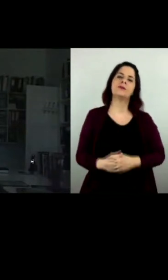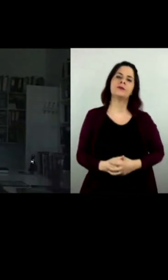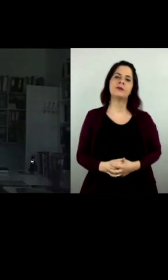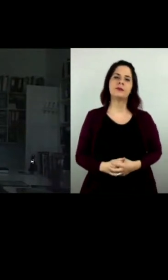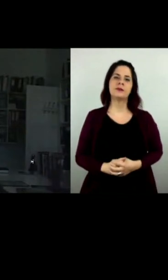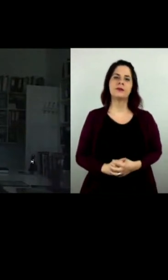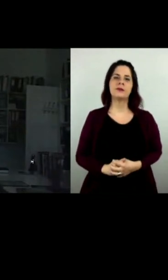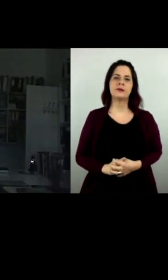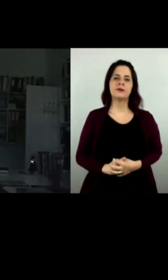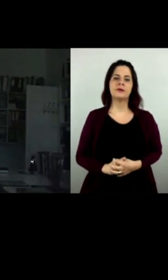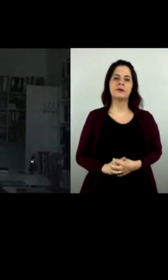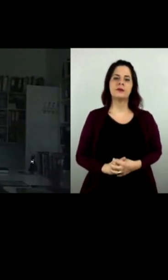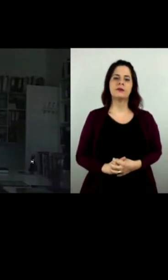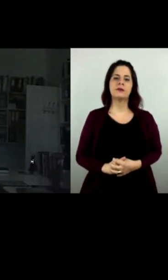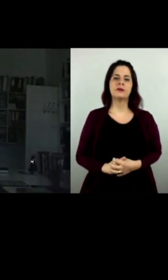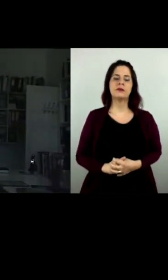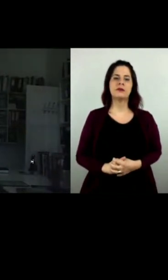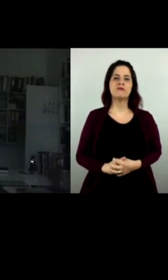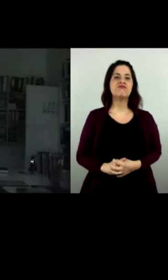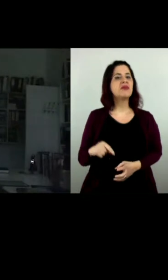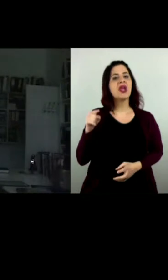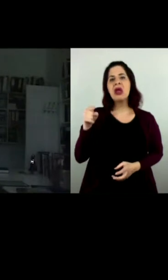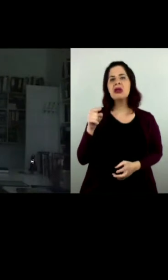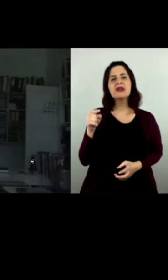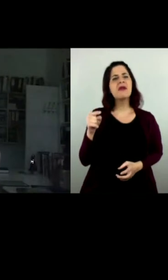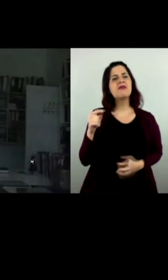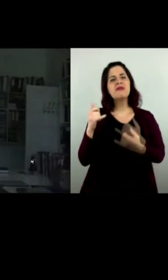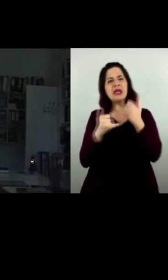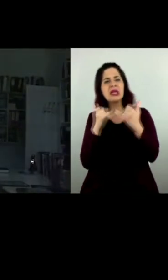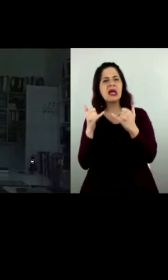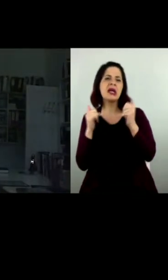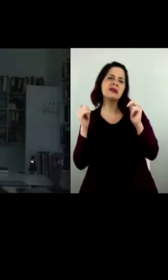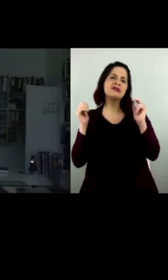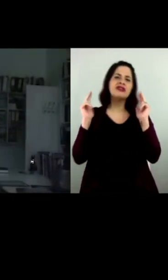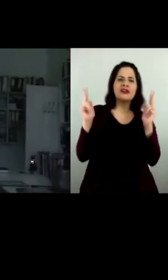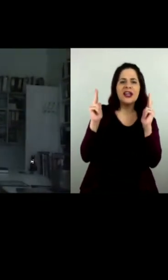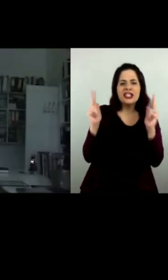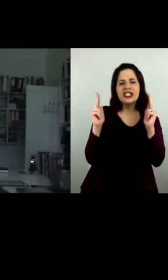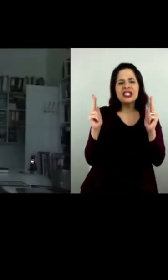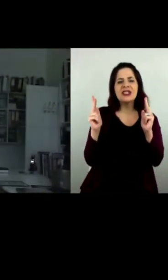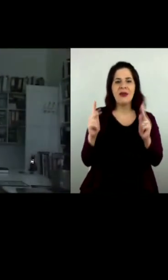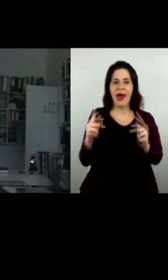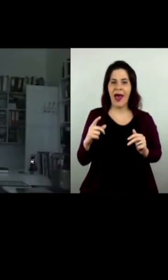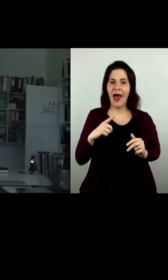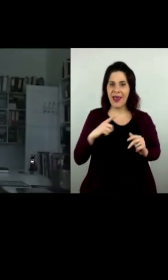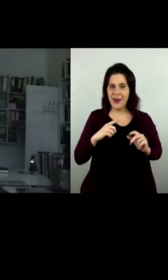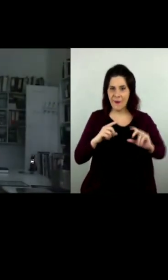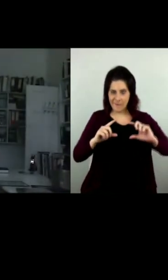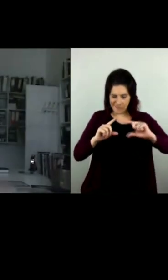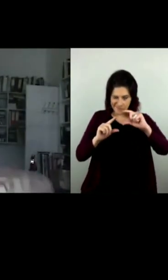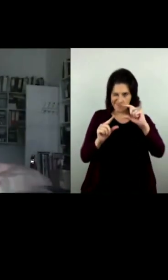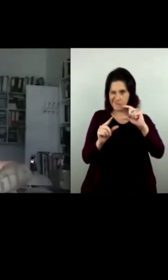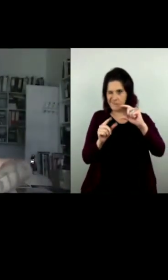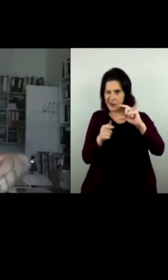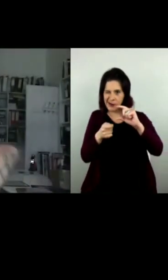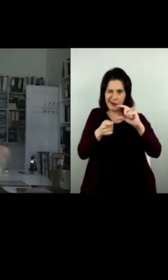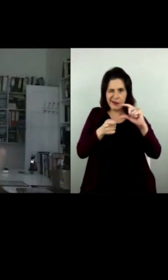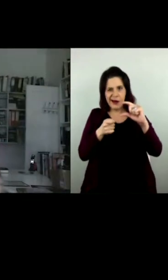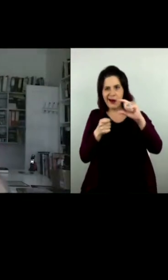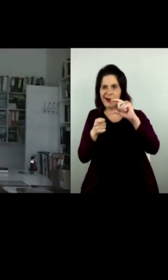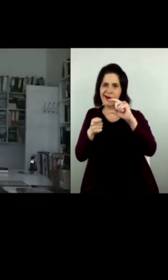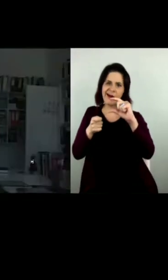and they were just having such fun, and they were arguing. And I had this little camera, this tiny little camera here. And so I filmed